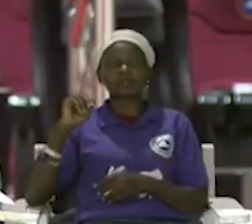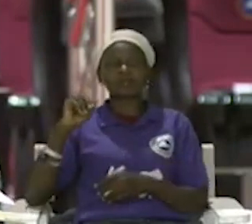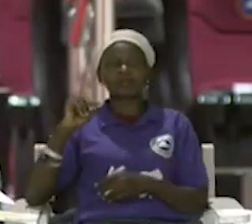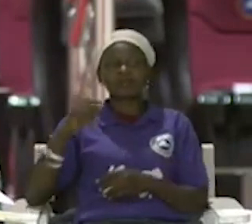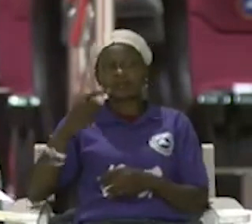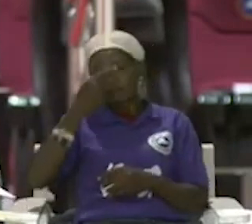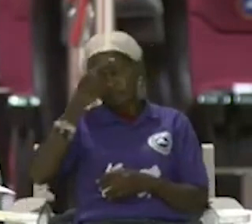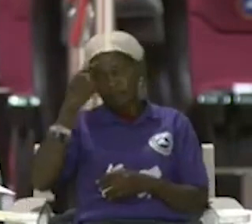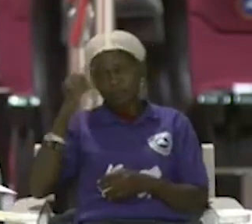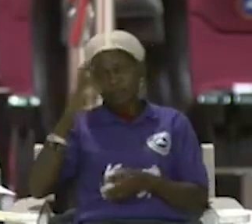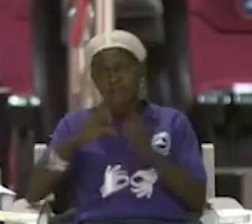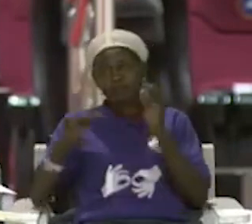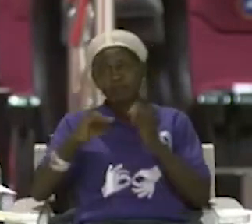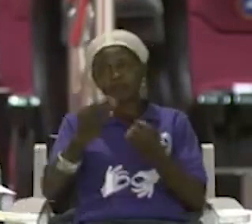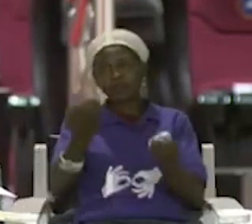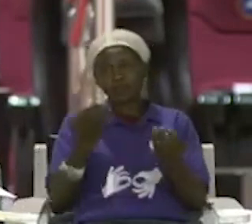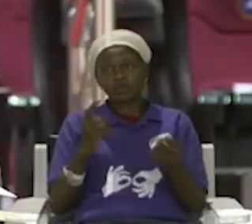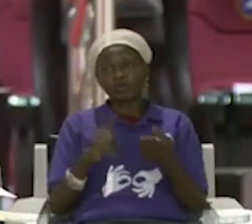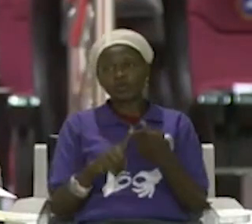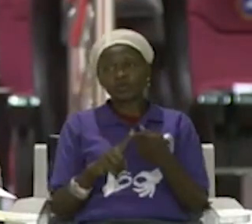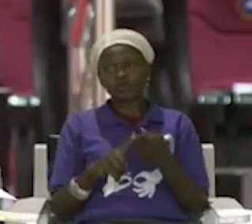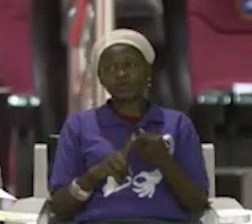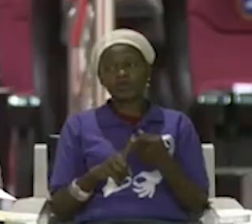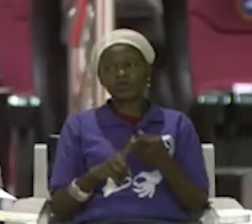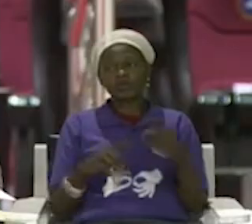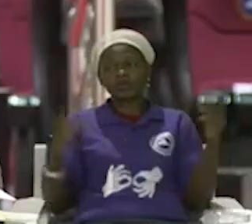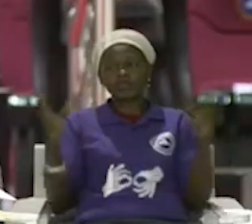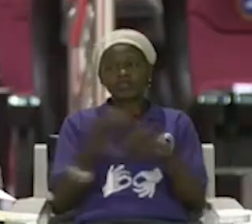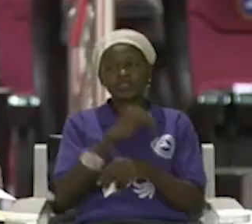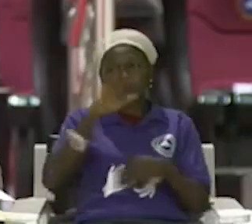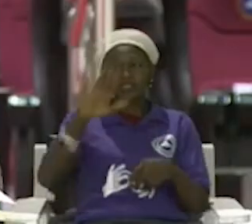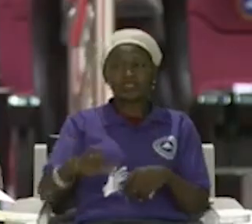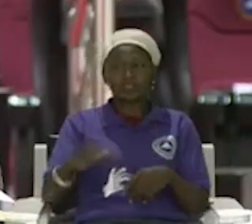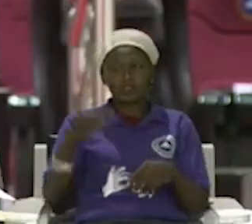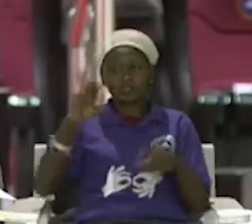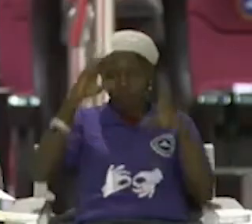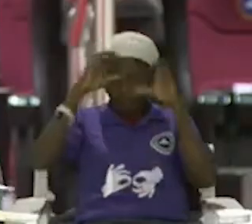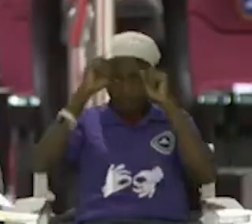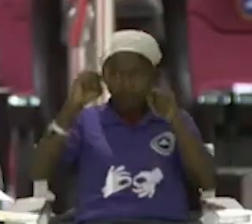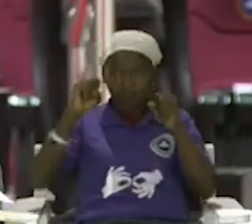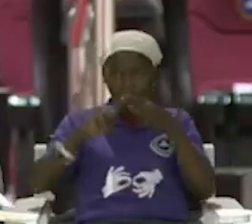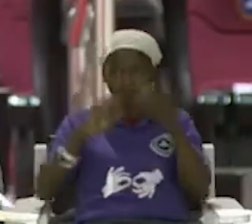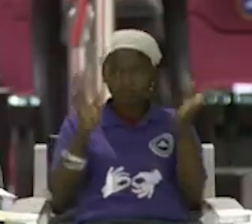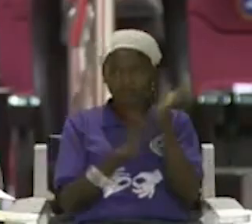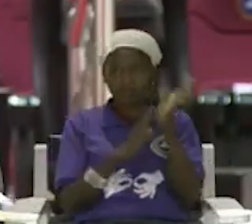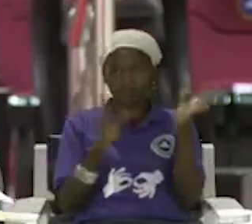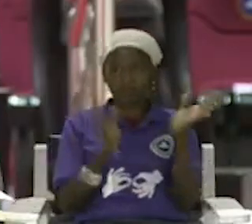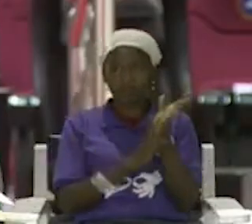because if they want to take the child of the president to school,